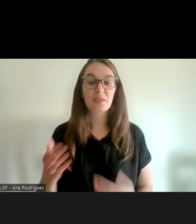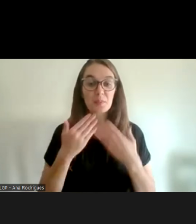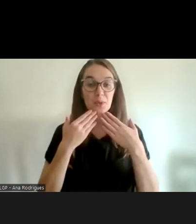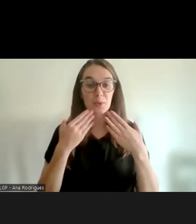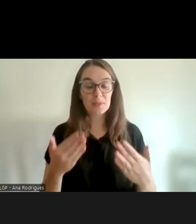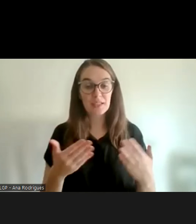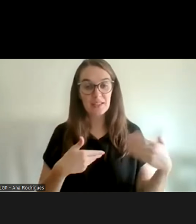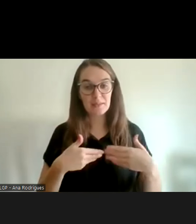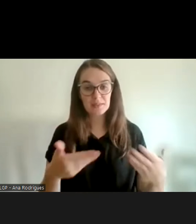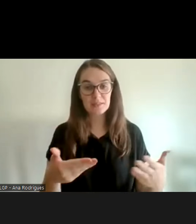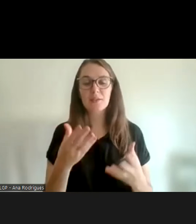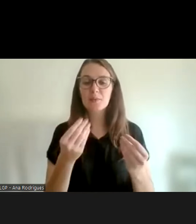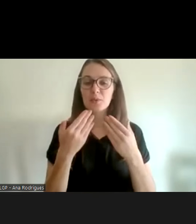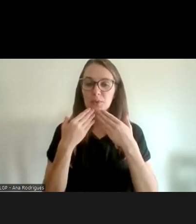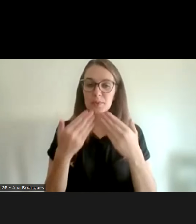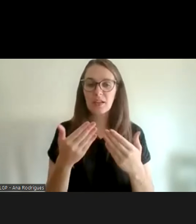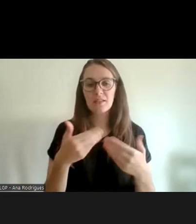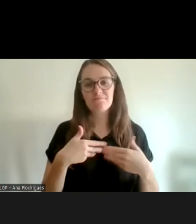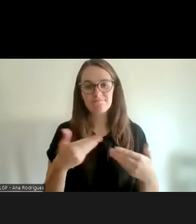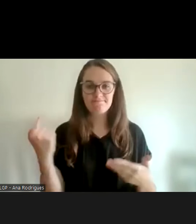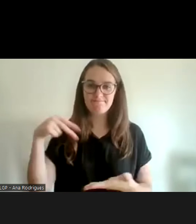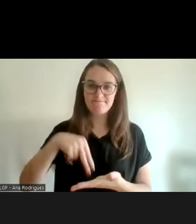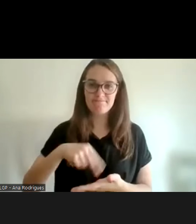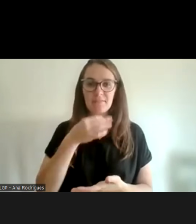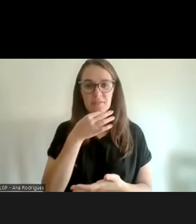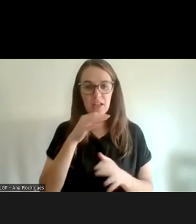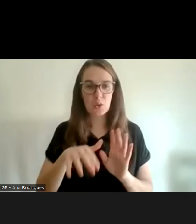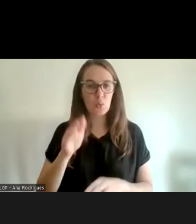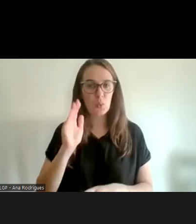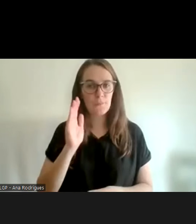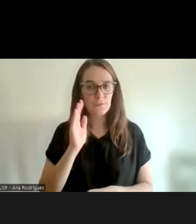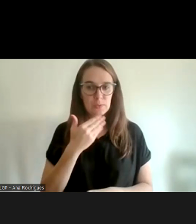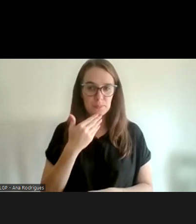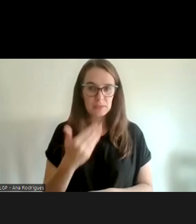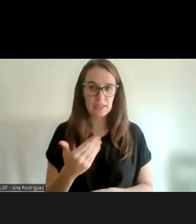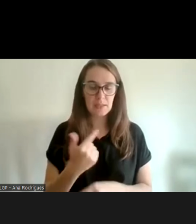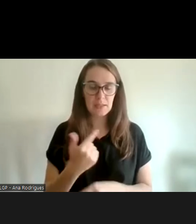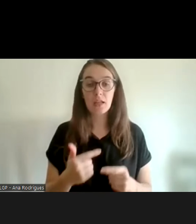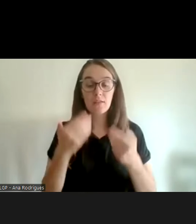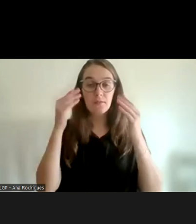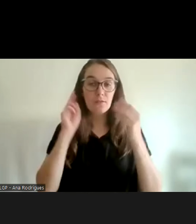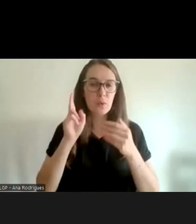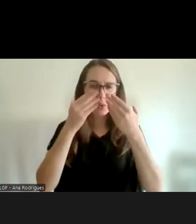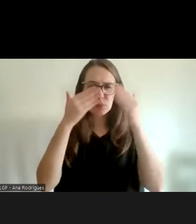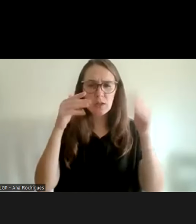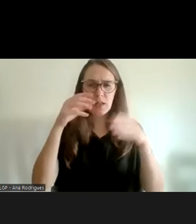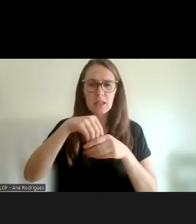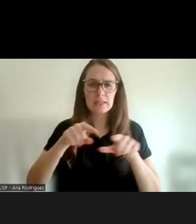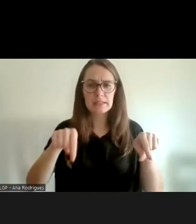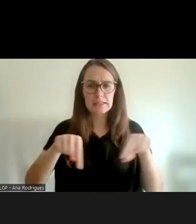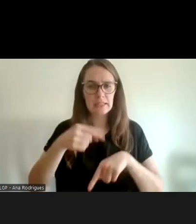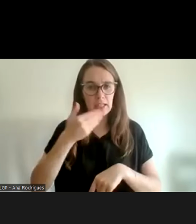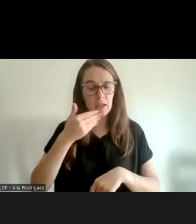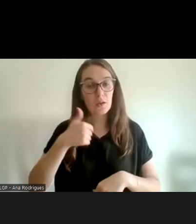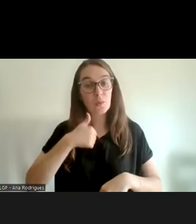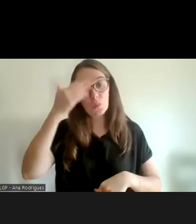So thank you, first of all, for inviting me to this conference about democratic values in the classroom. And I think I